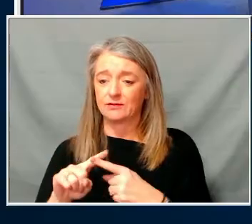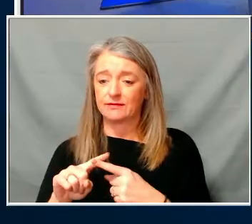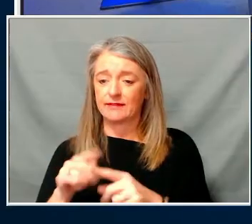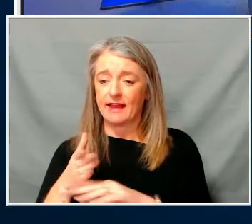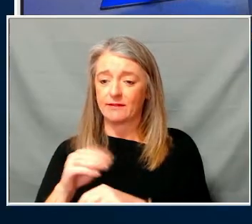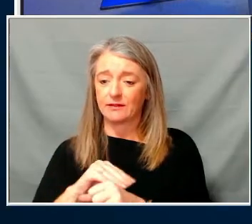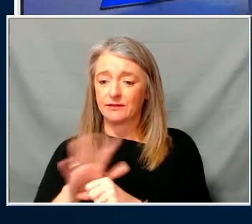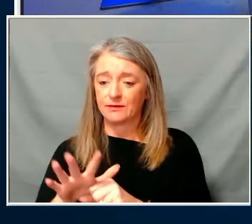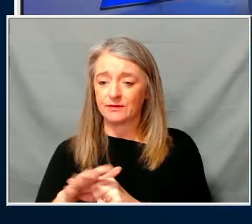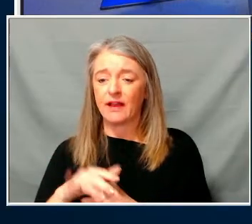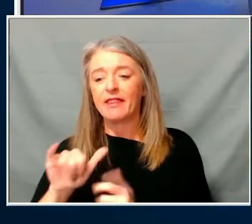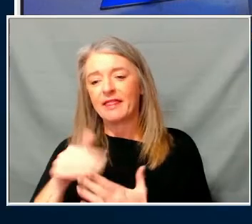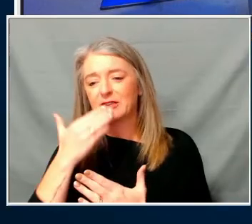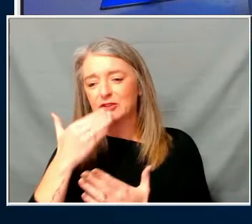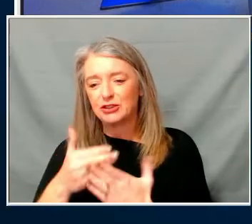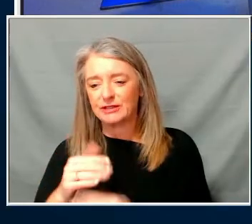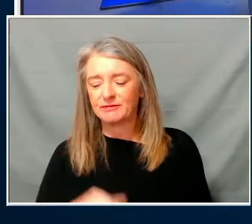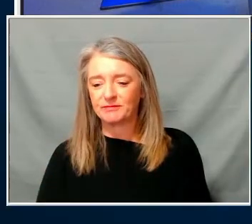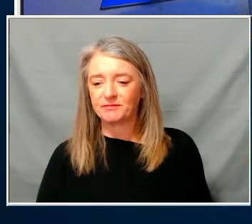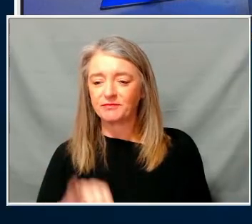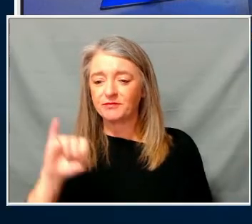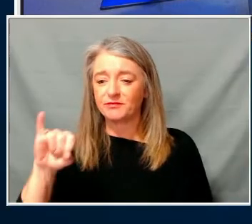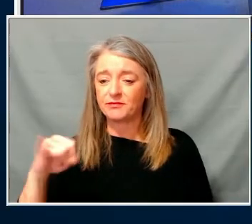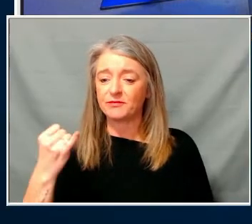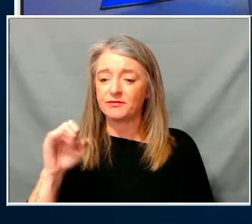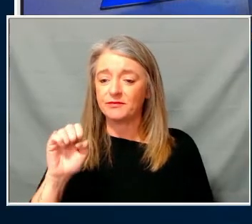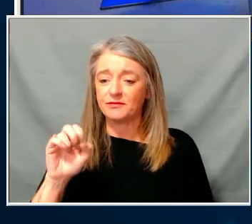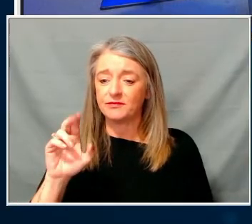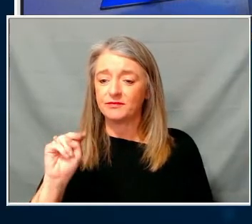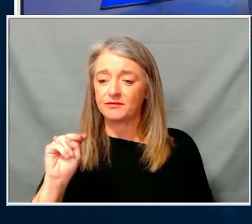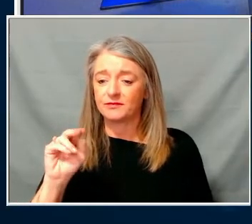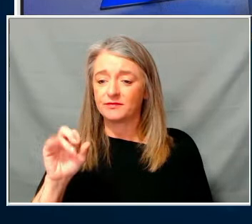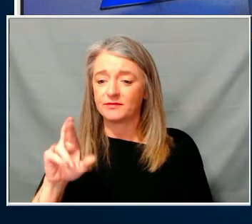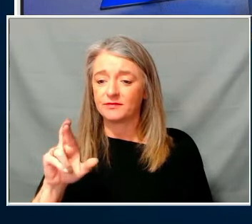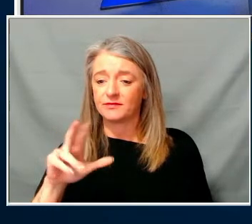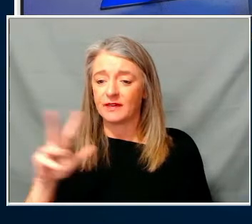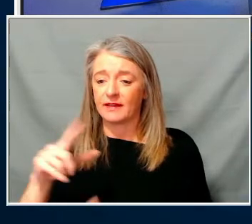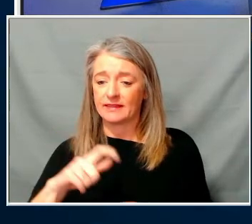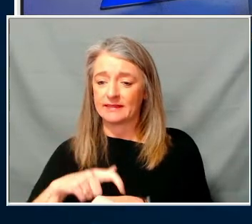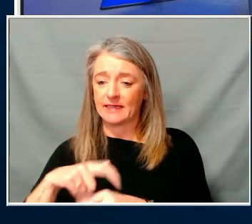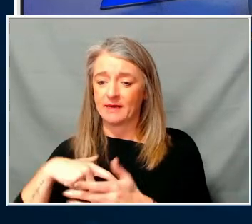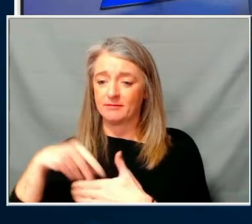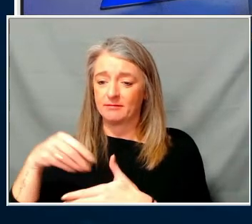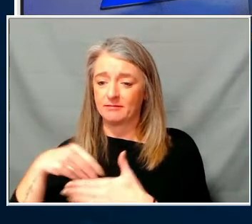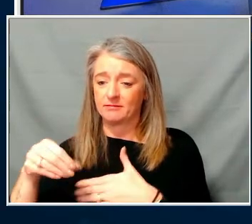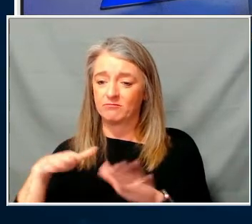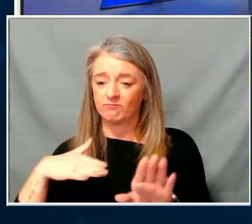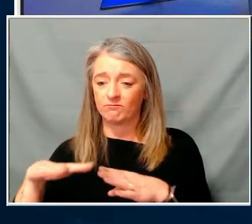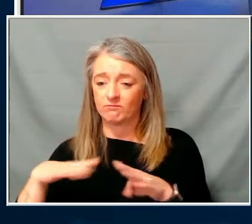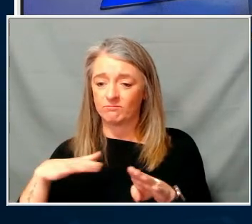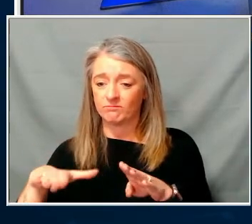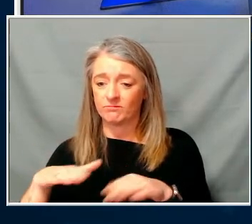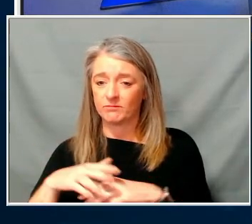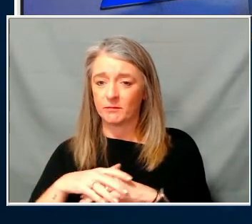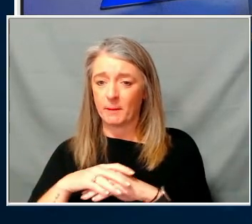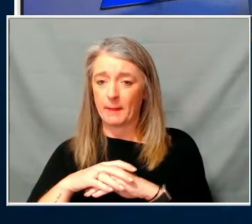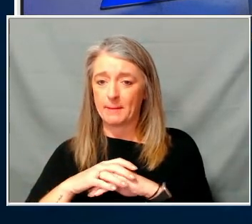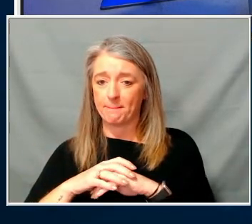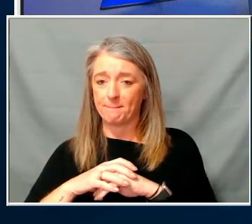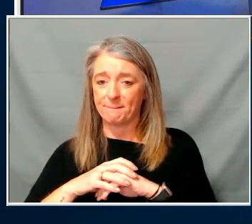Well, that's good. Okay, so then Jennifer, you just said that you spent a lot of time outside and just trying to fill your time doing other things that are productive and good for